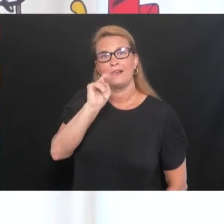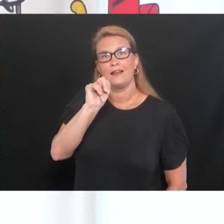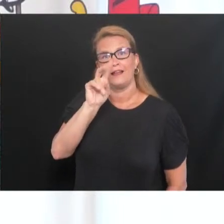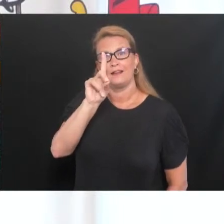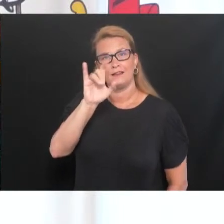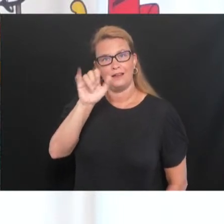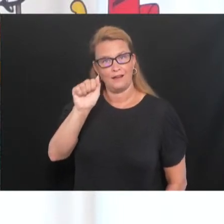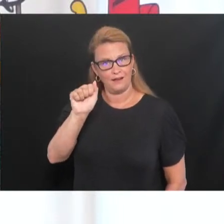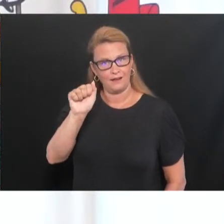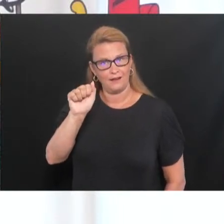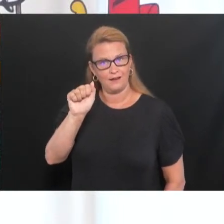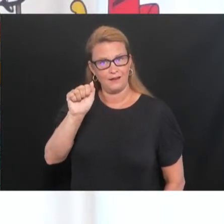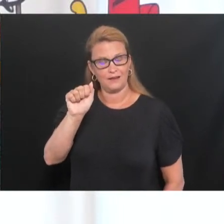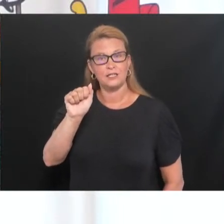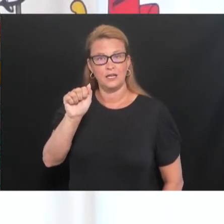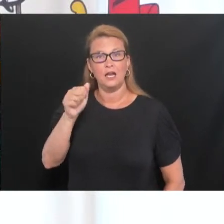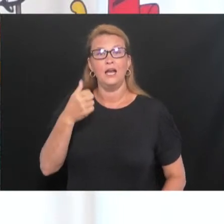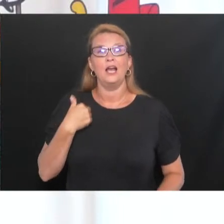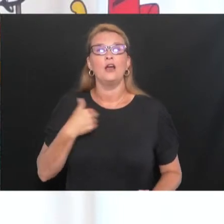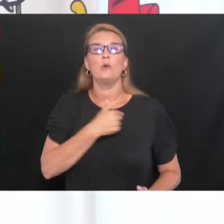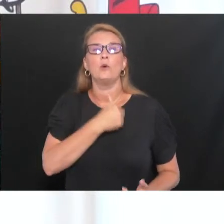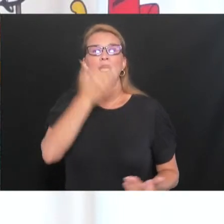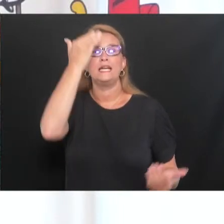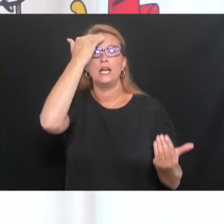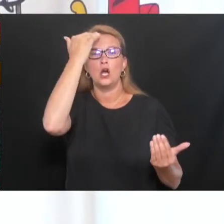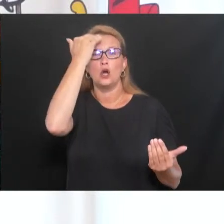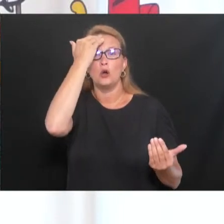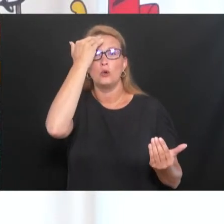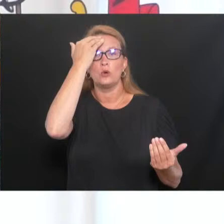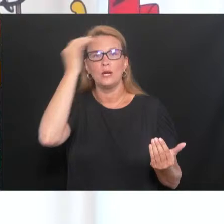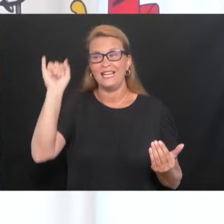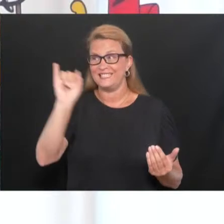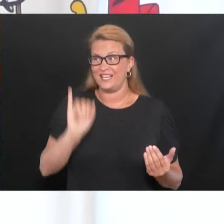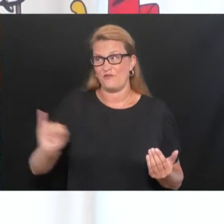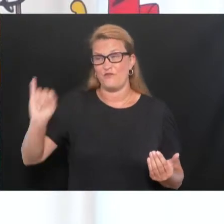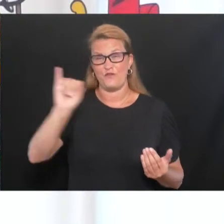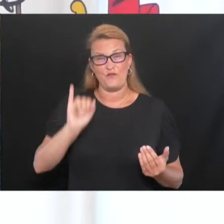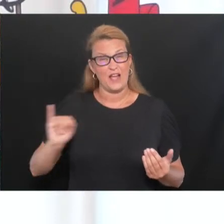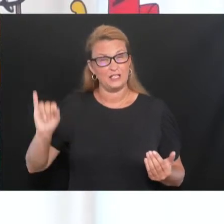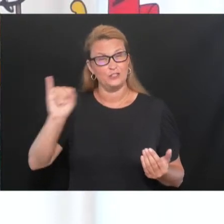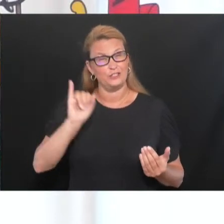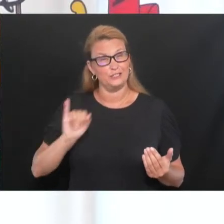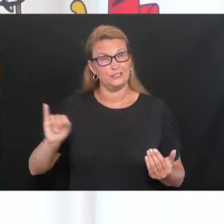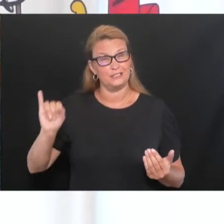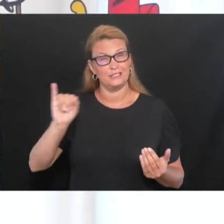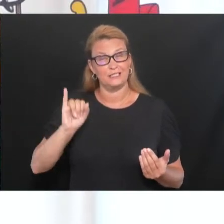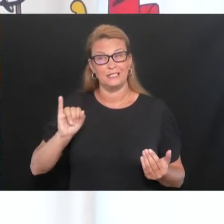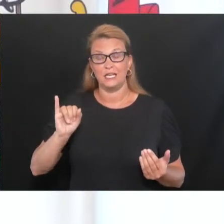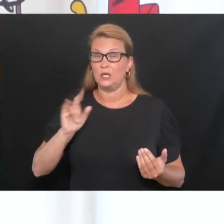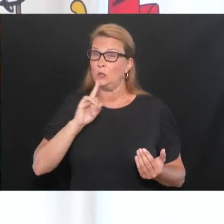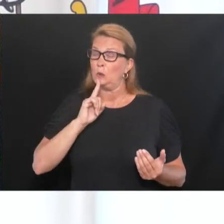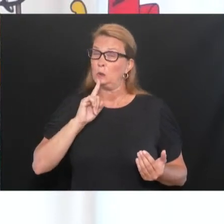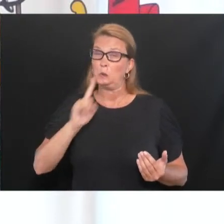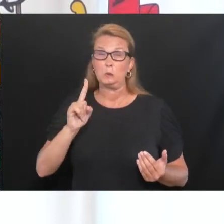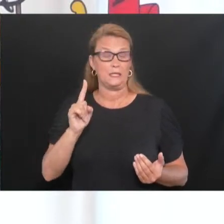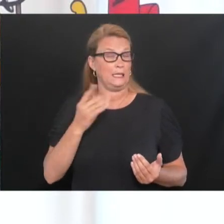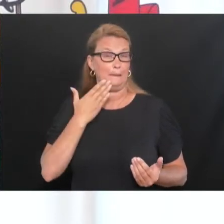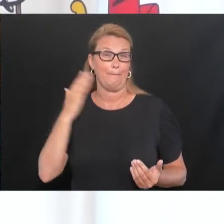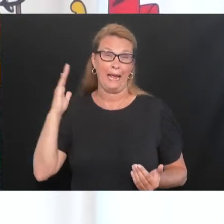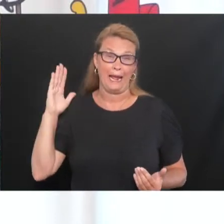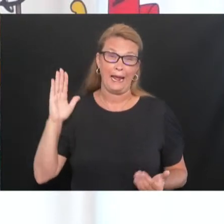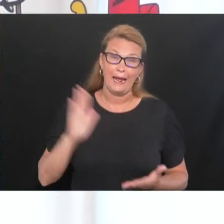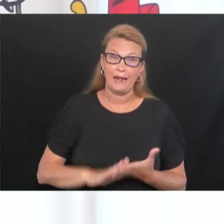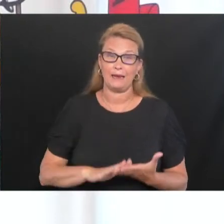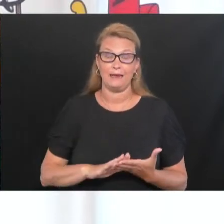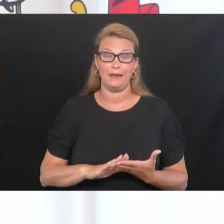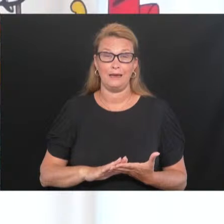And absolutely, we all know that the infectious rate of this is 1,000-fold. Now,